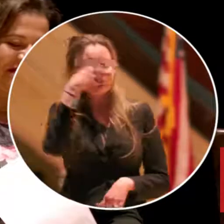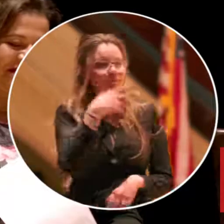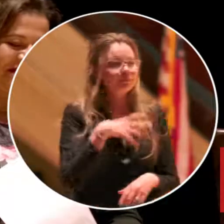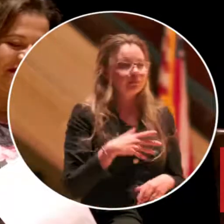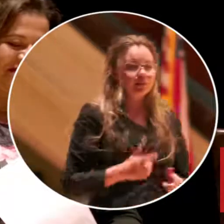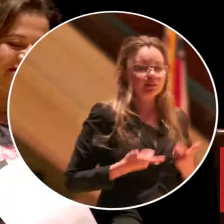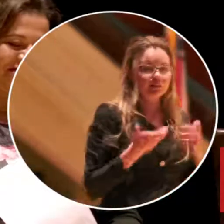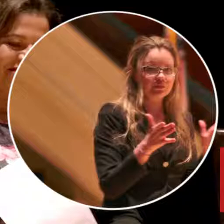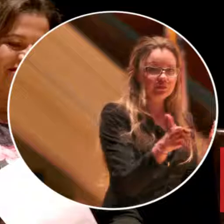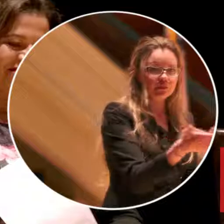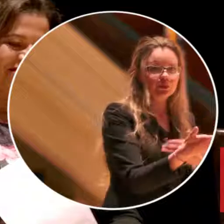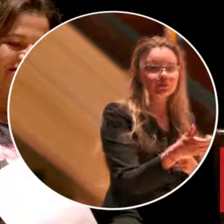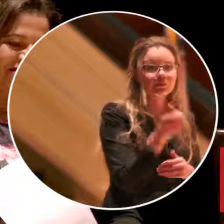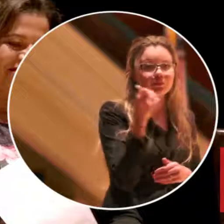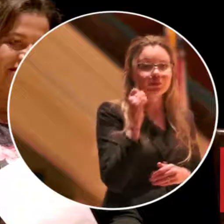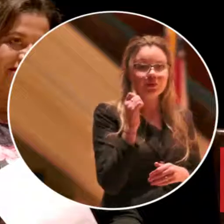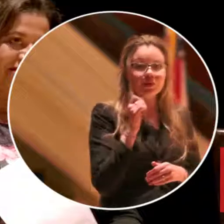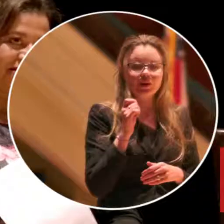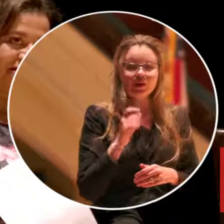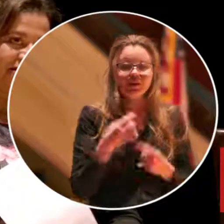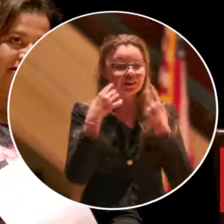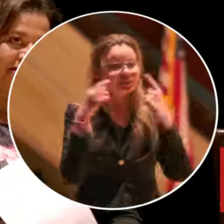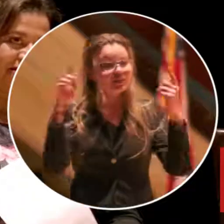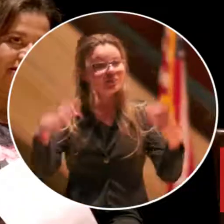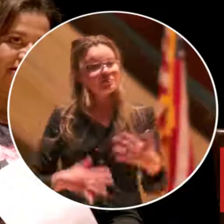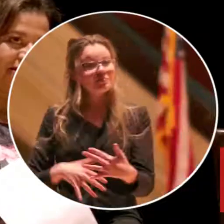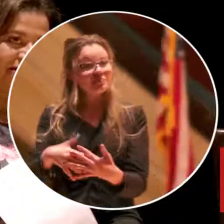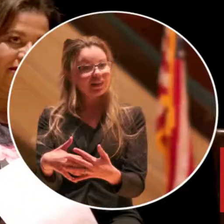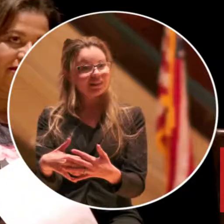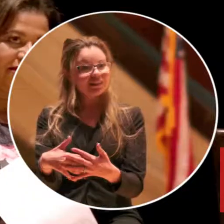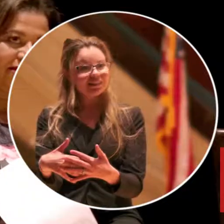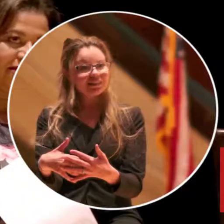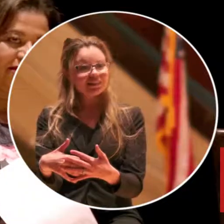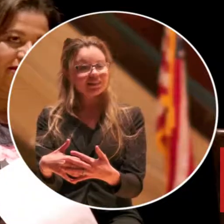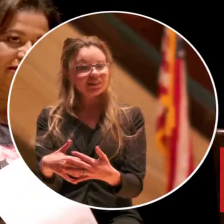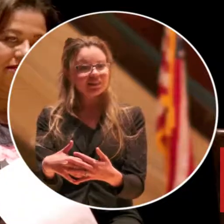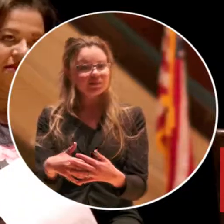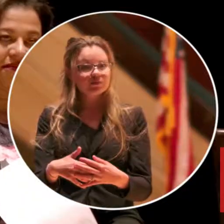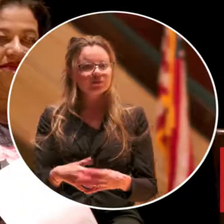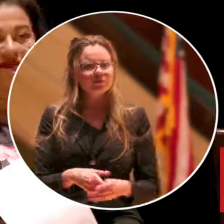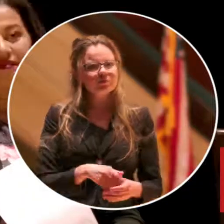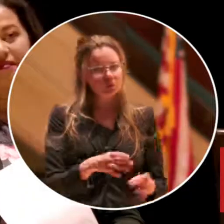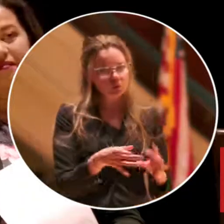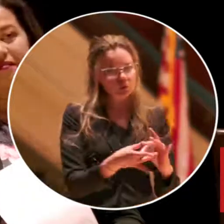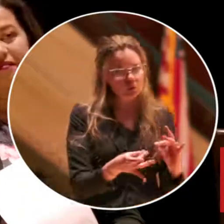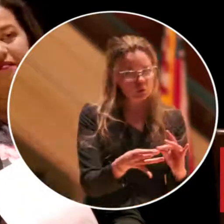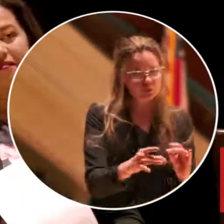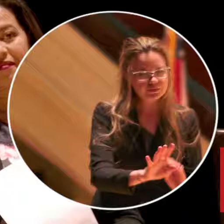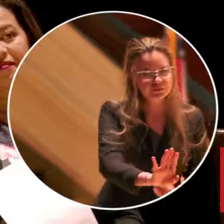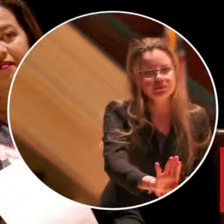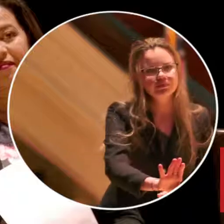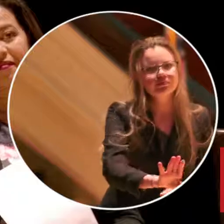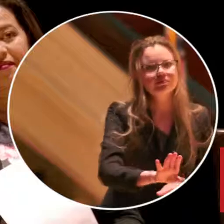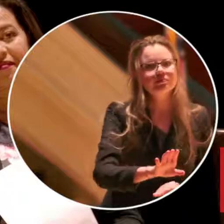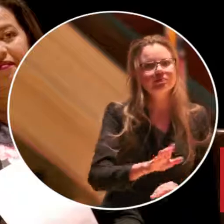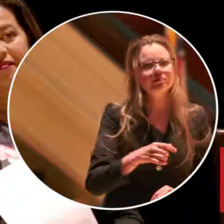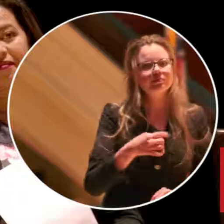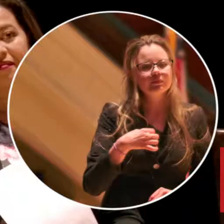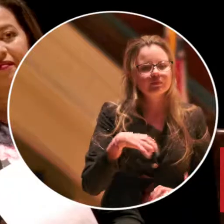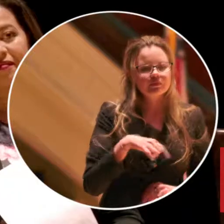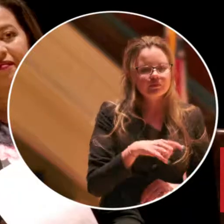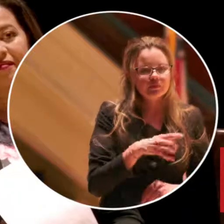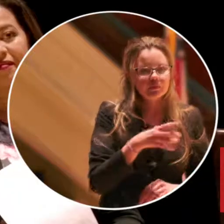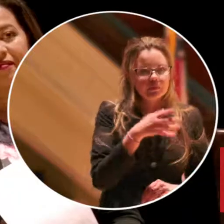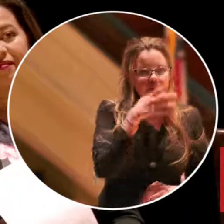room. Your Aunt Peggy announced that she was pregnant. It should be noted here that our parents had had sex exactly